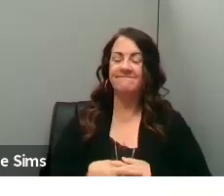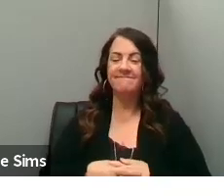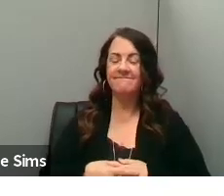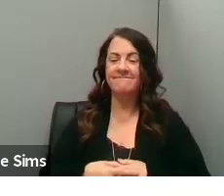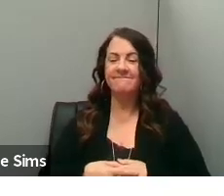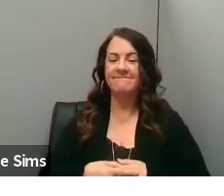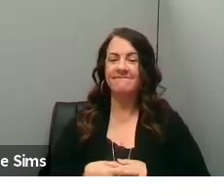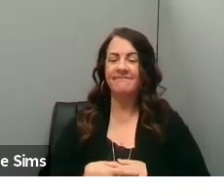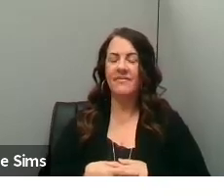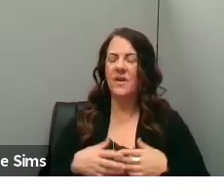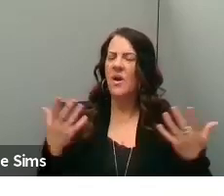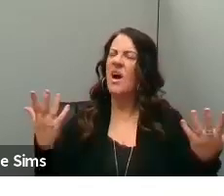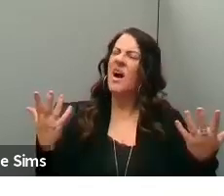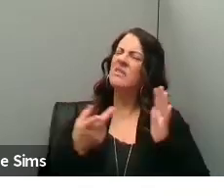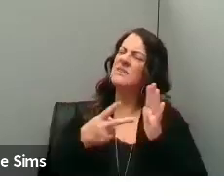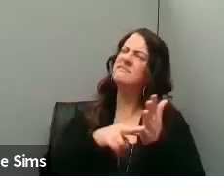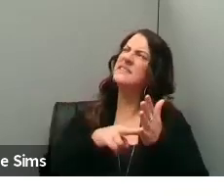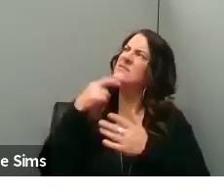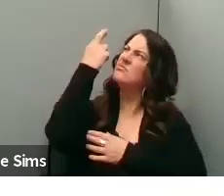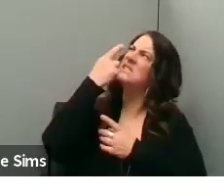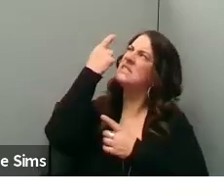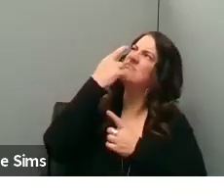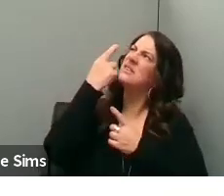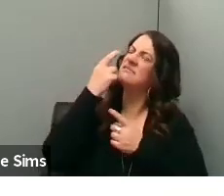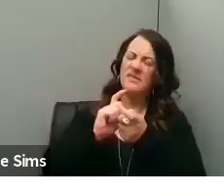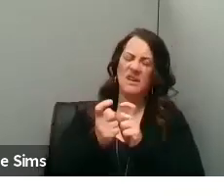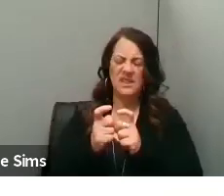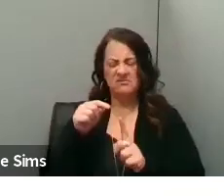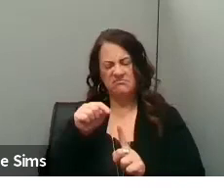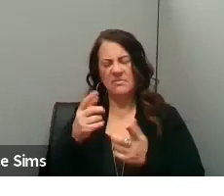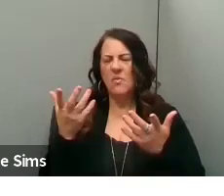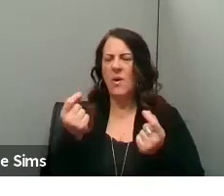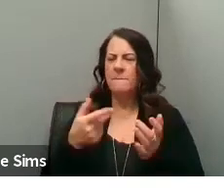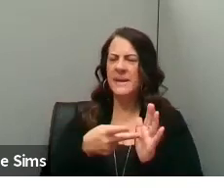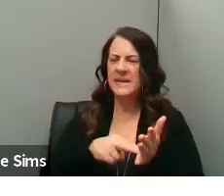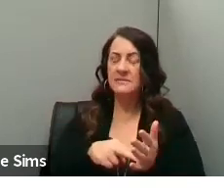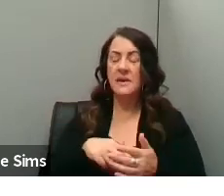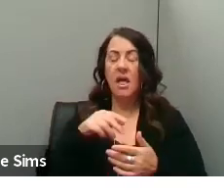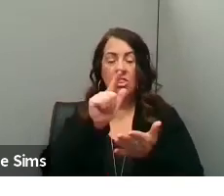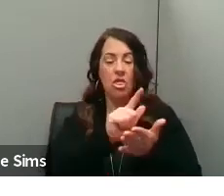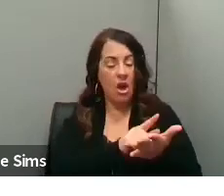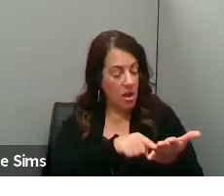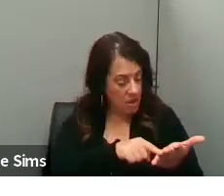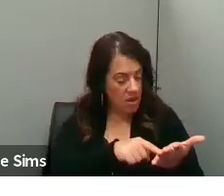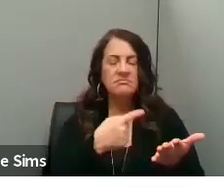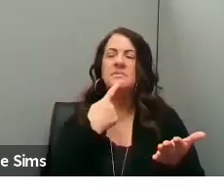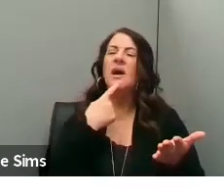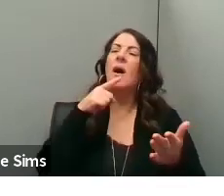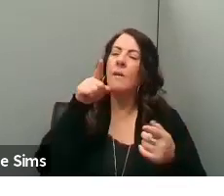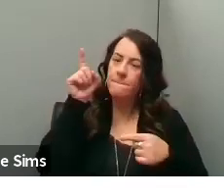So what's a reasonable accommodation? The law requires employers to provide a